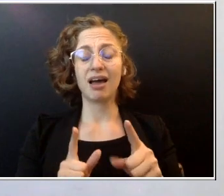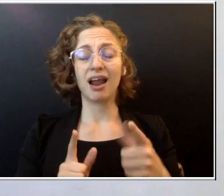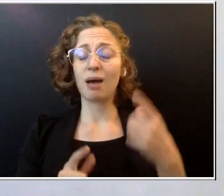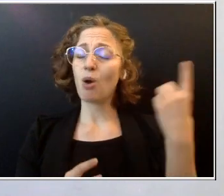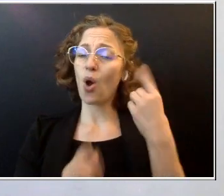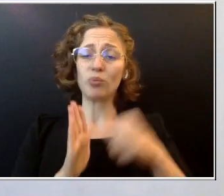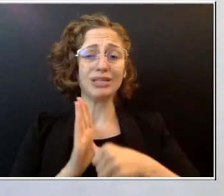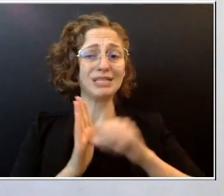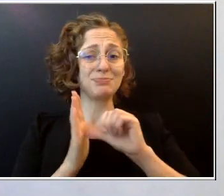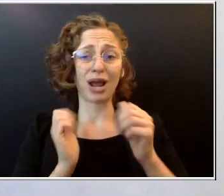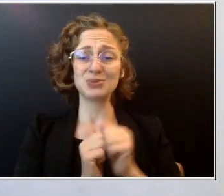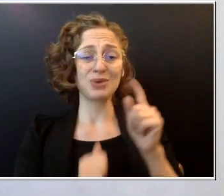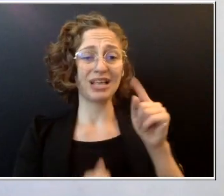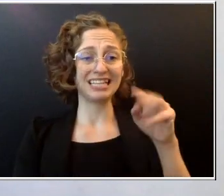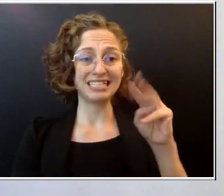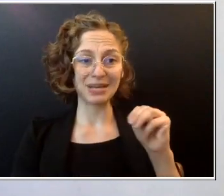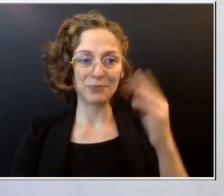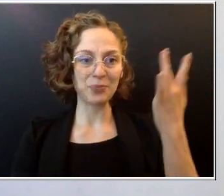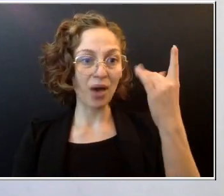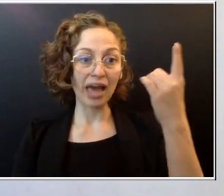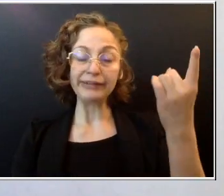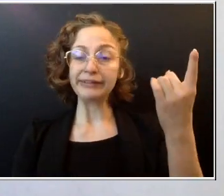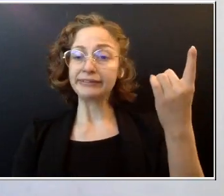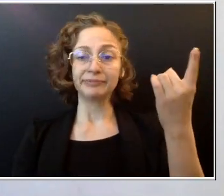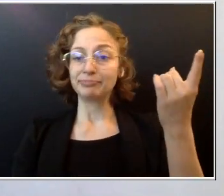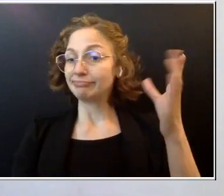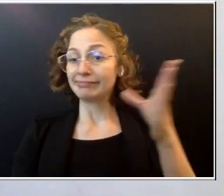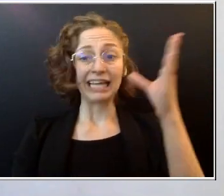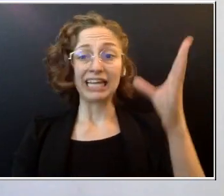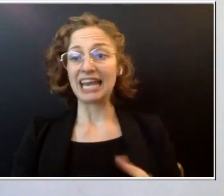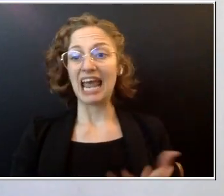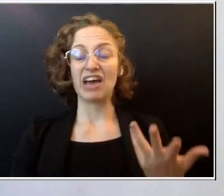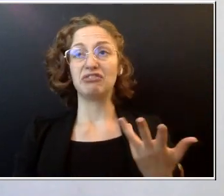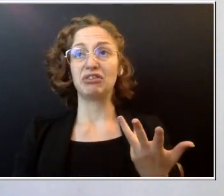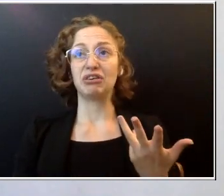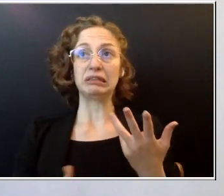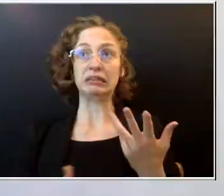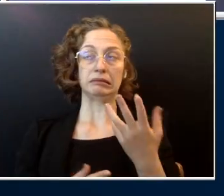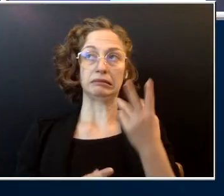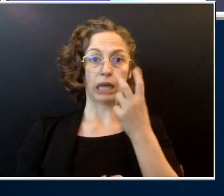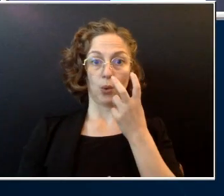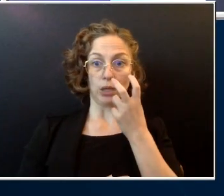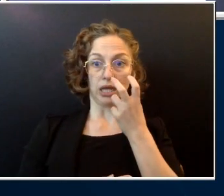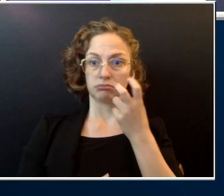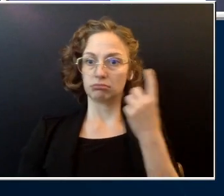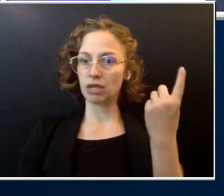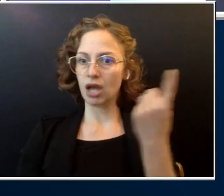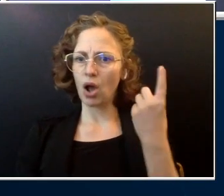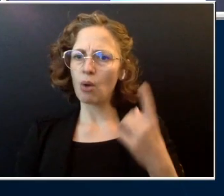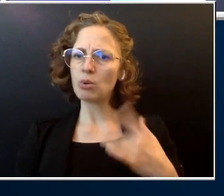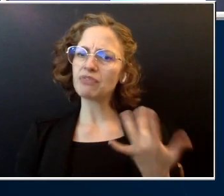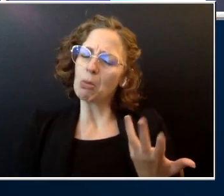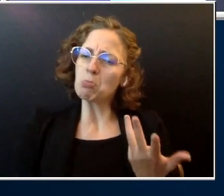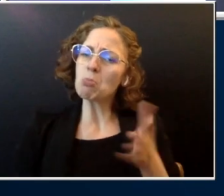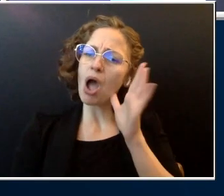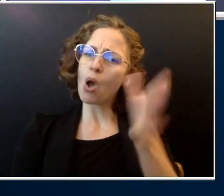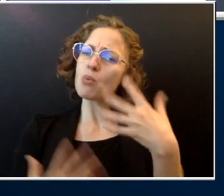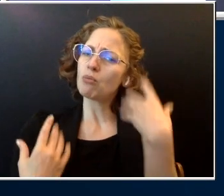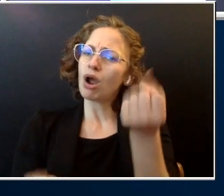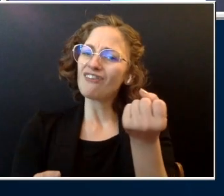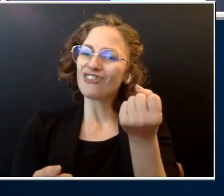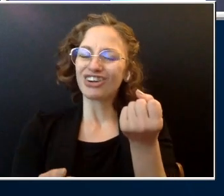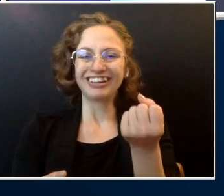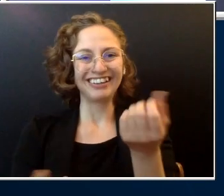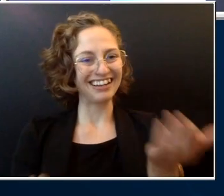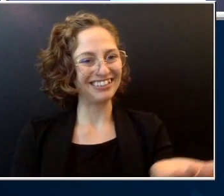questioned it. He always felt like he was going to recover. And again, here he is. Here he is. Tim, what's the follow-up care look like for